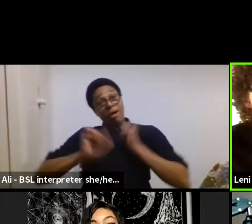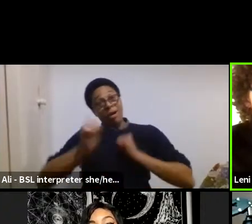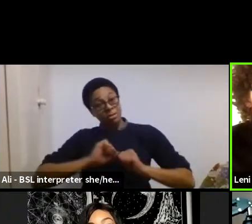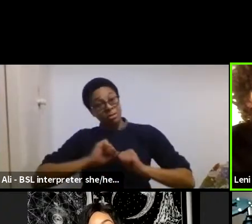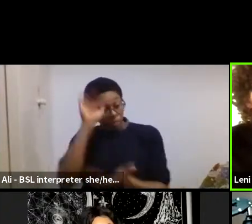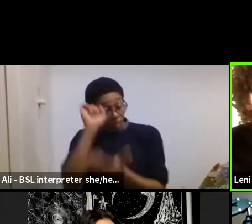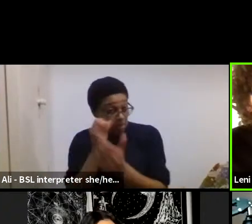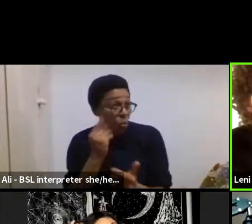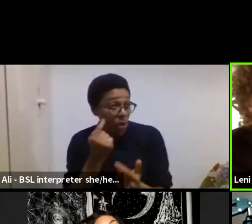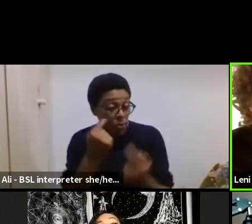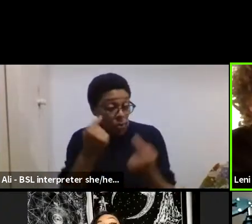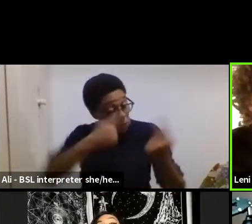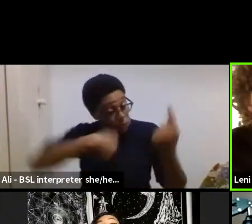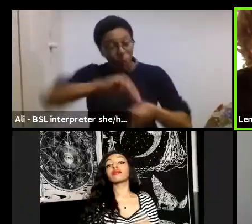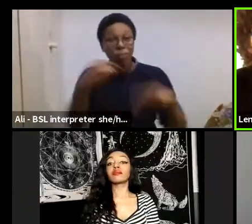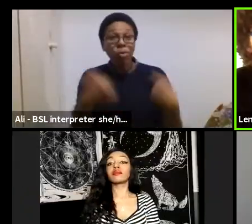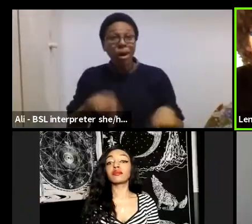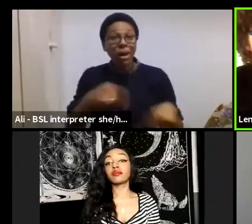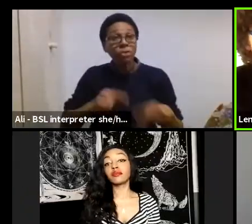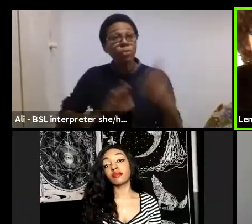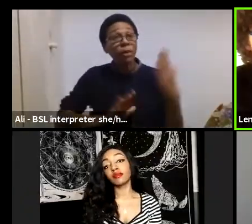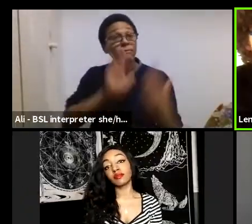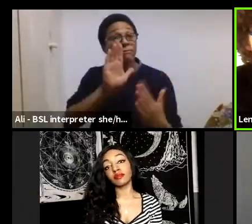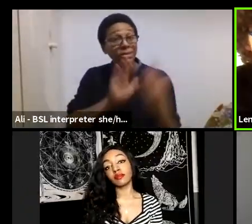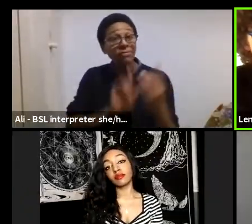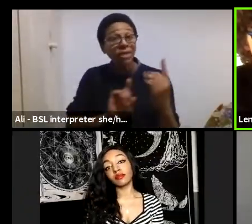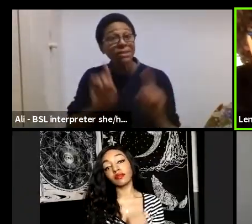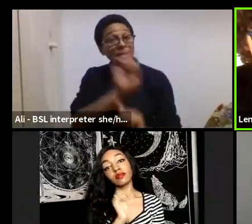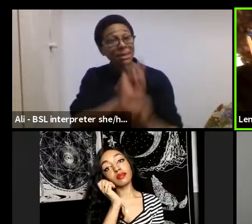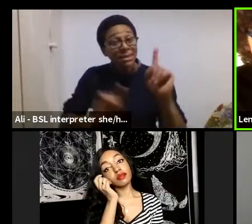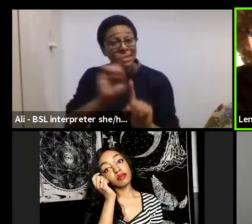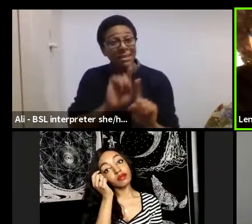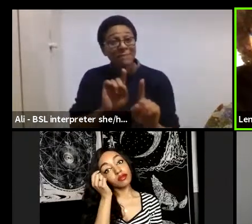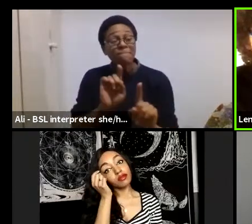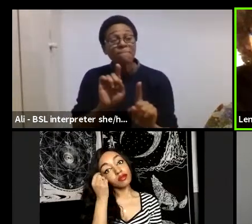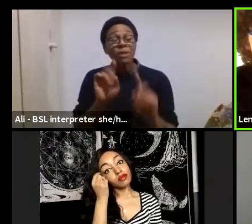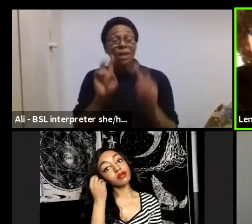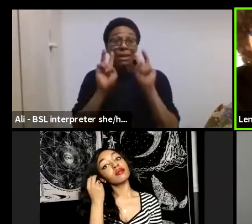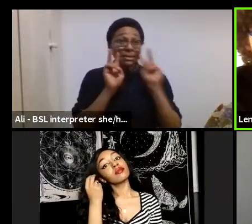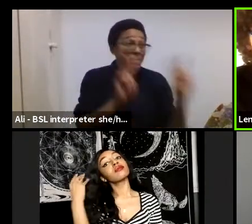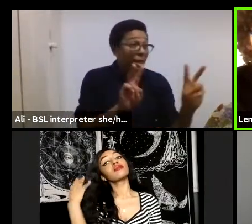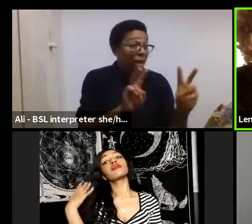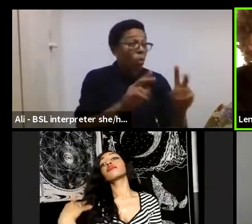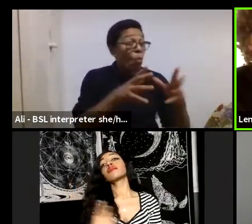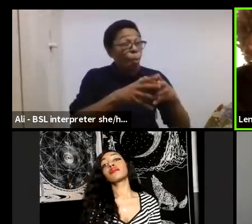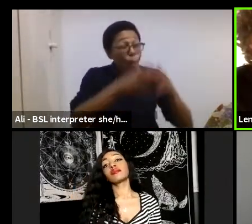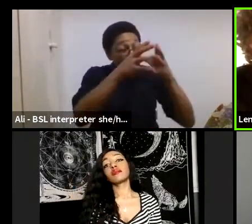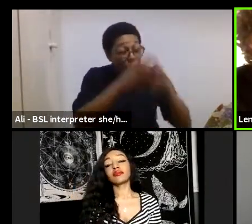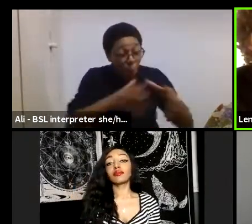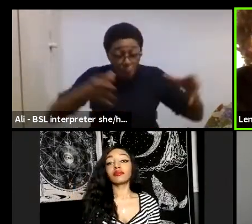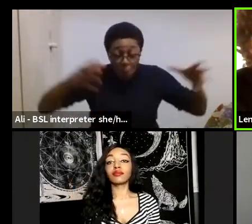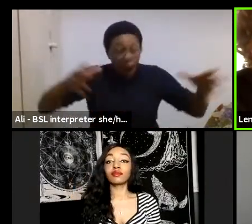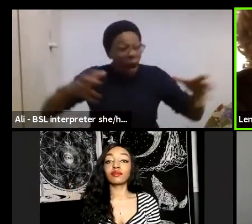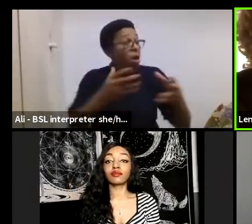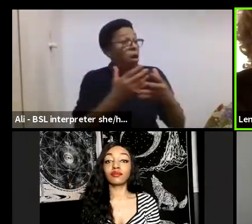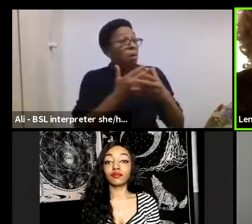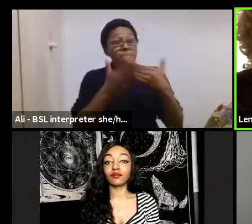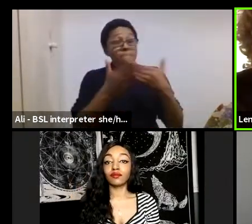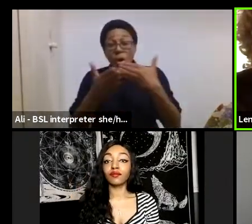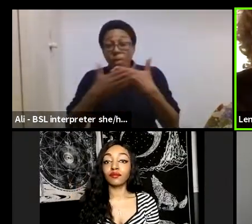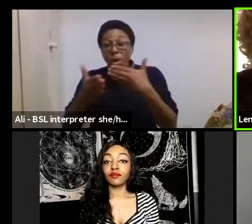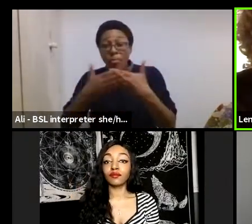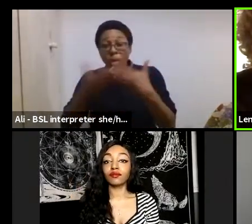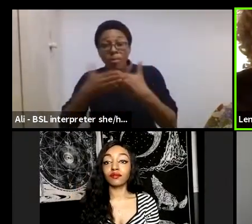in face-to-face together, seeing the huge explosion in the number of ace and aro flags down the parade route was